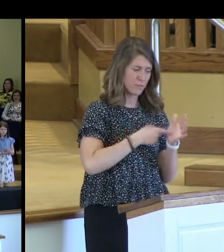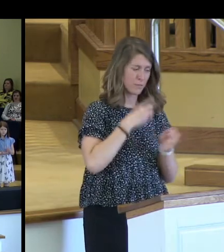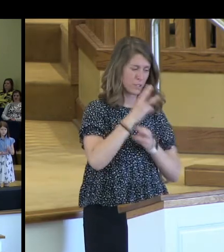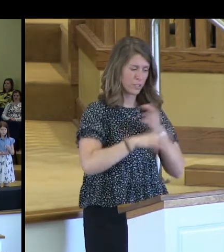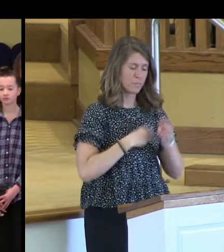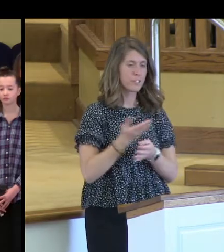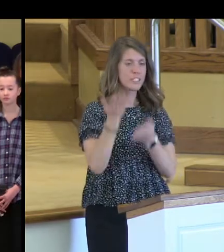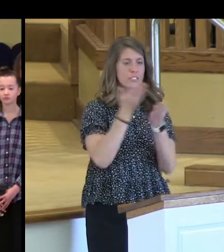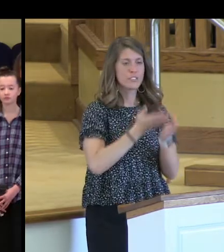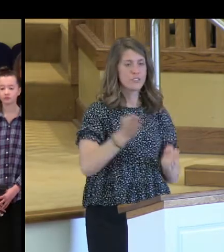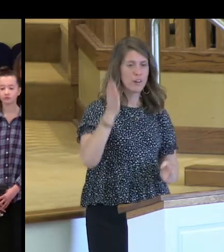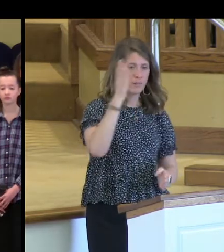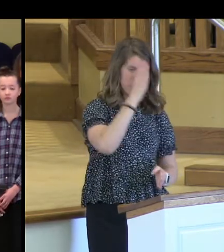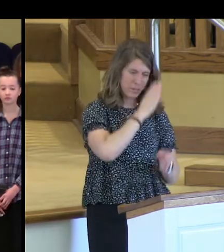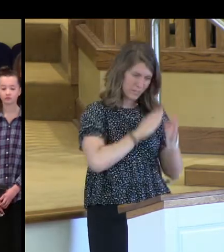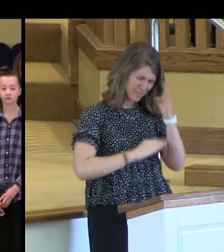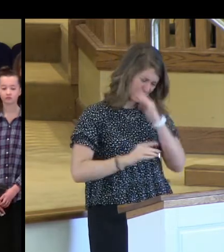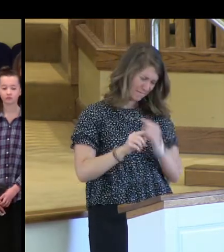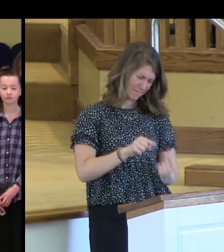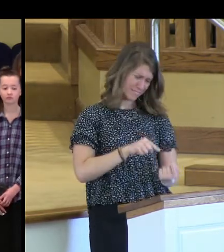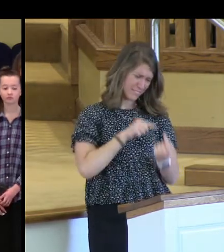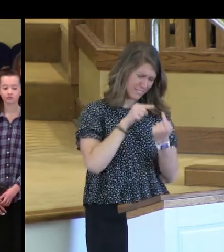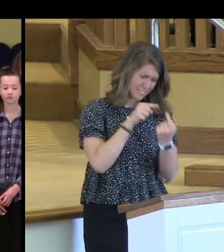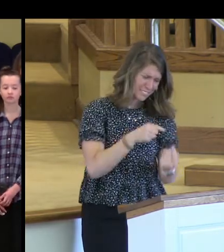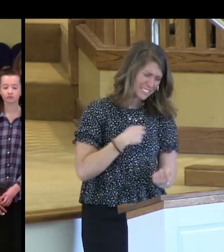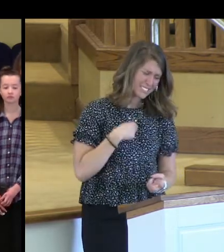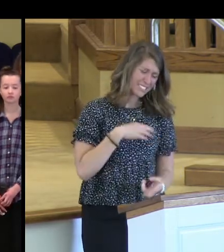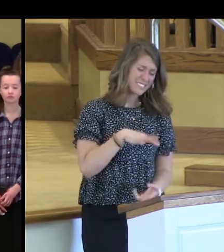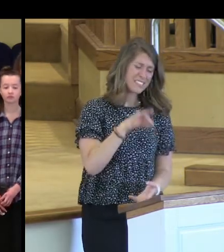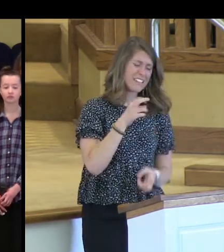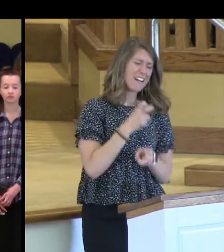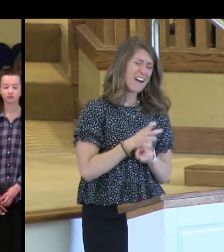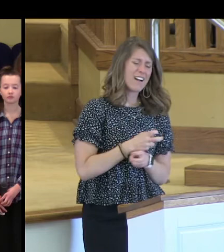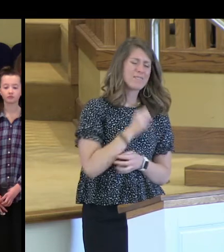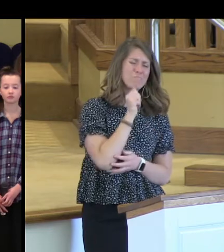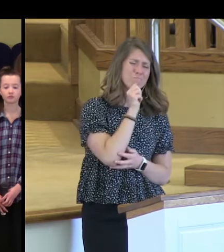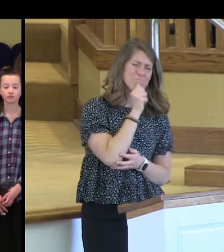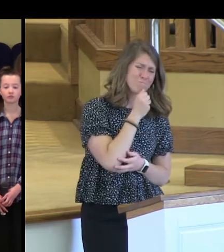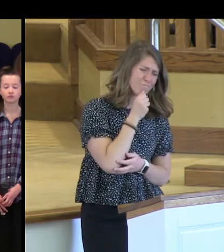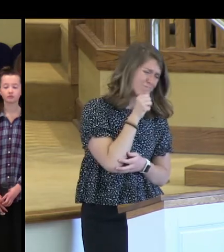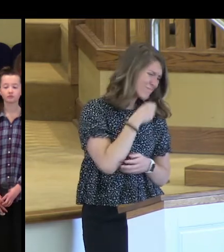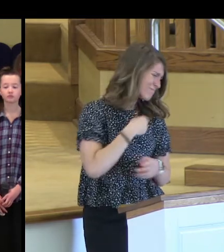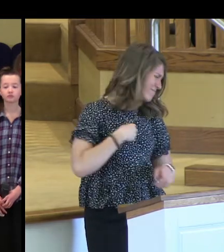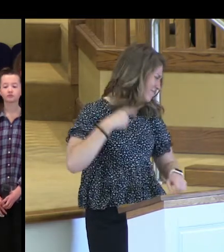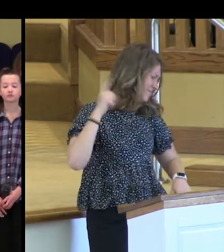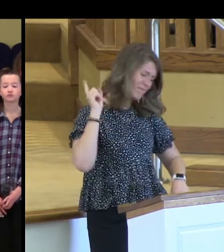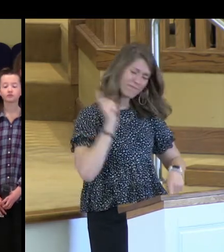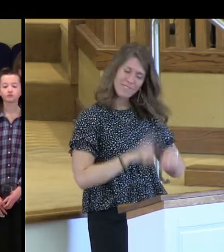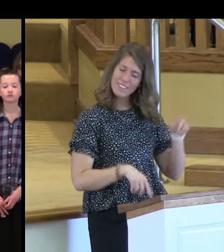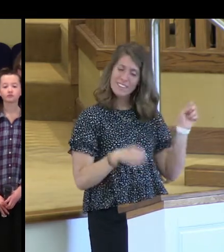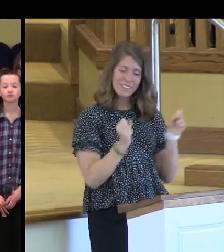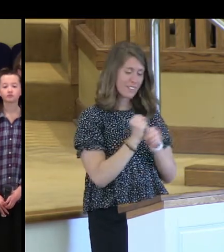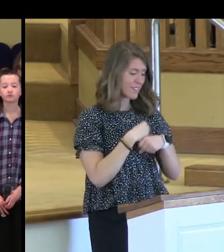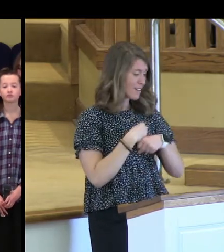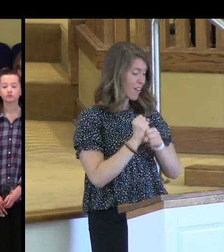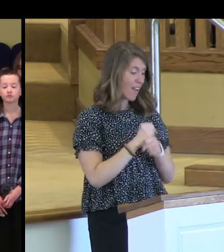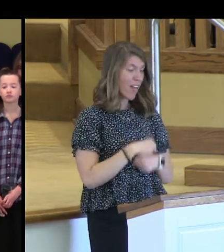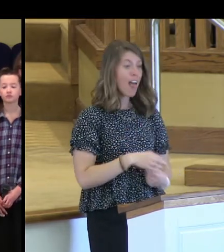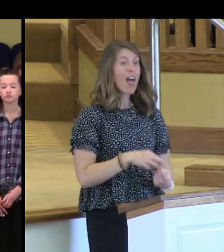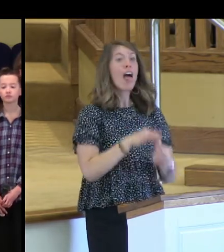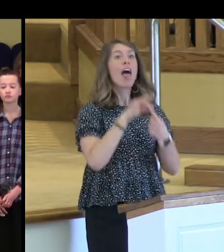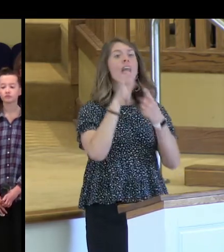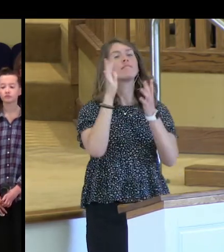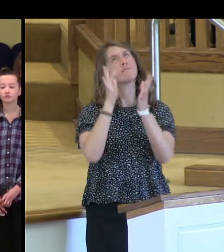Sometimes being struggles that I find so hard to bear. Oh, I could